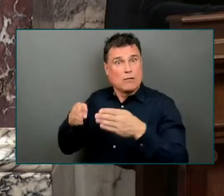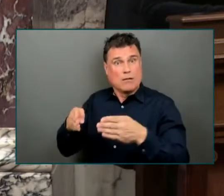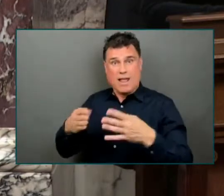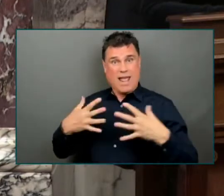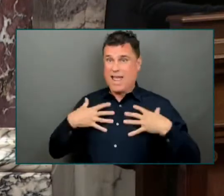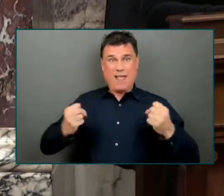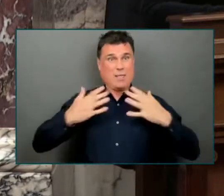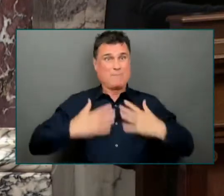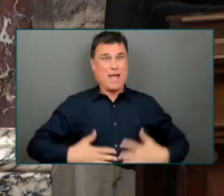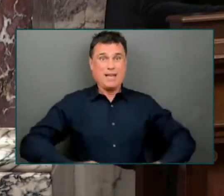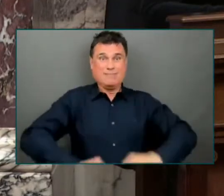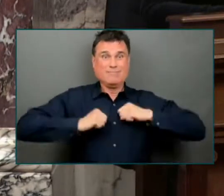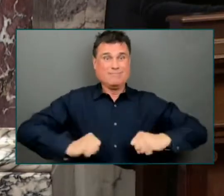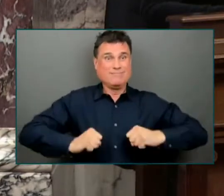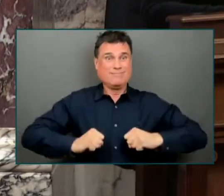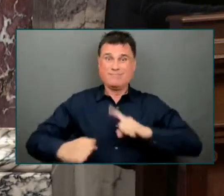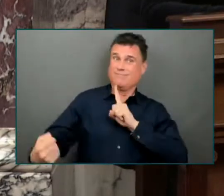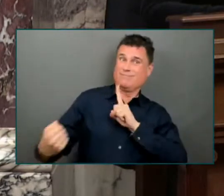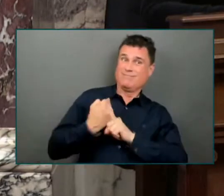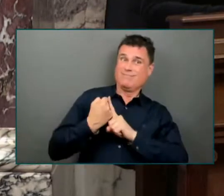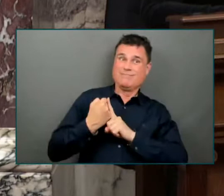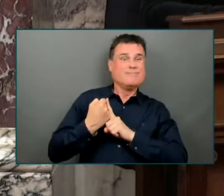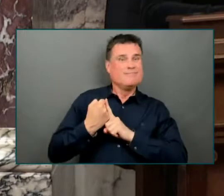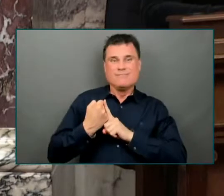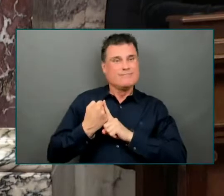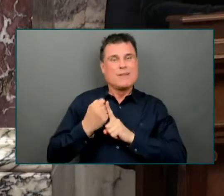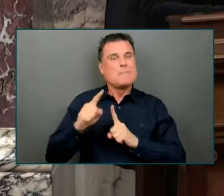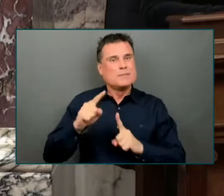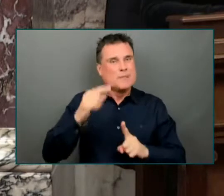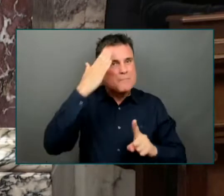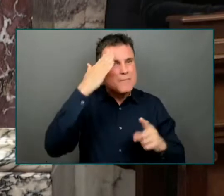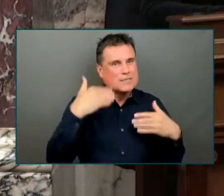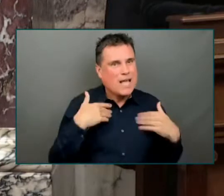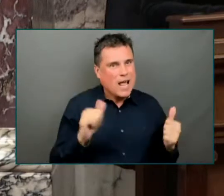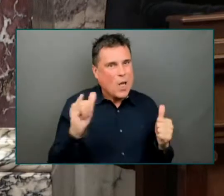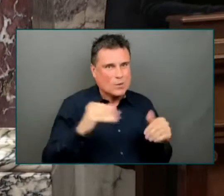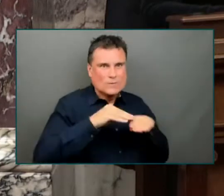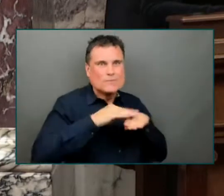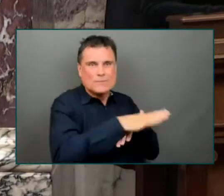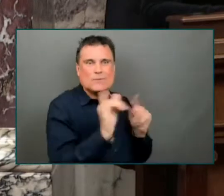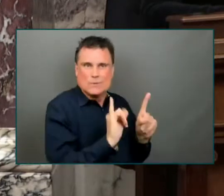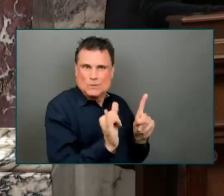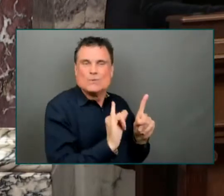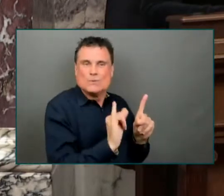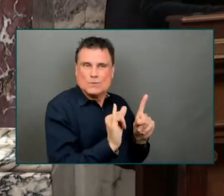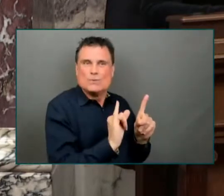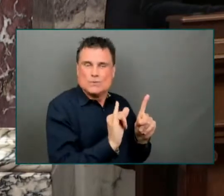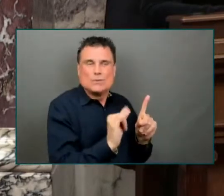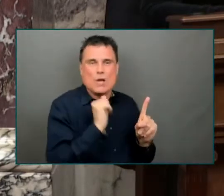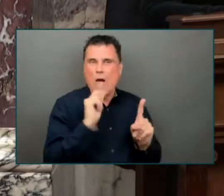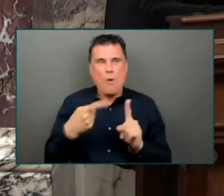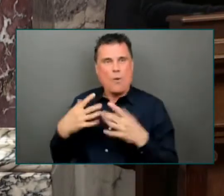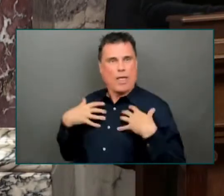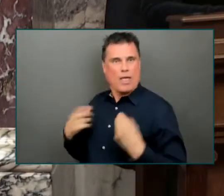the mental well-being of British Columbians. And it's not the only health emergency facing our province. We